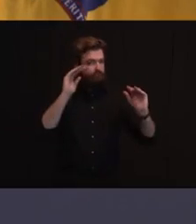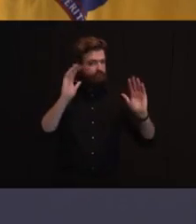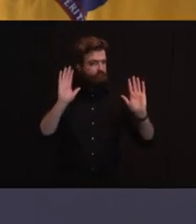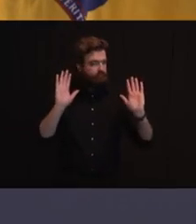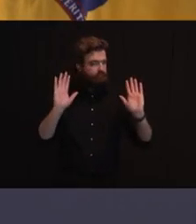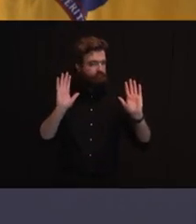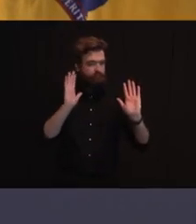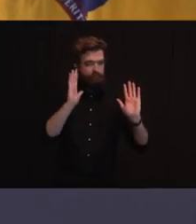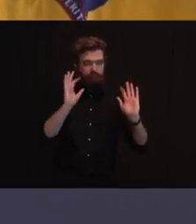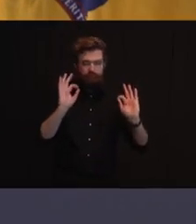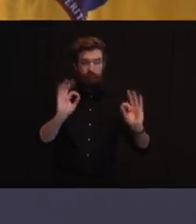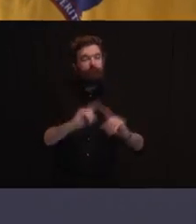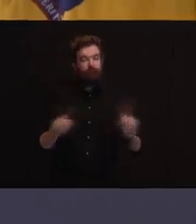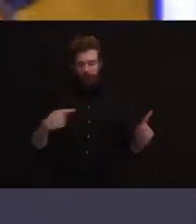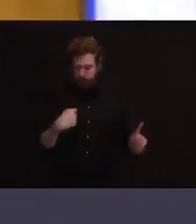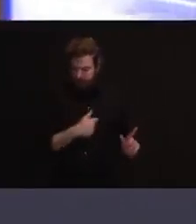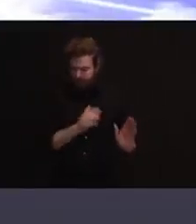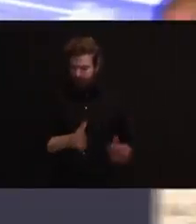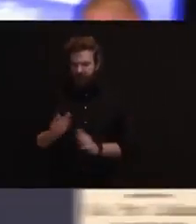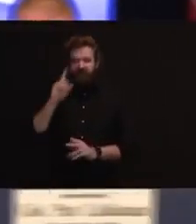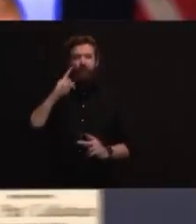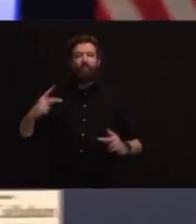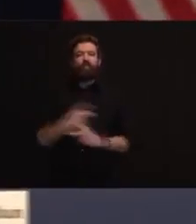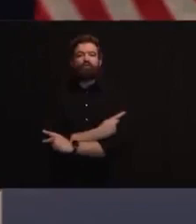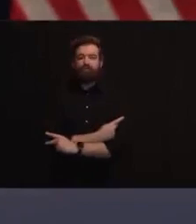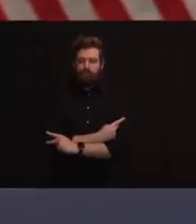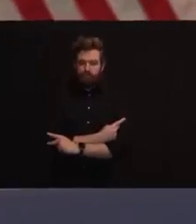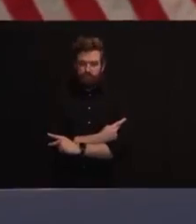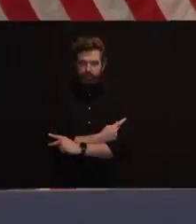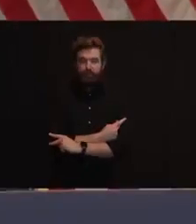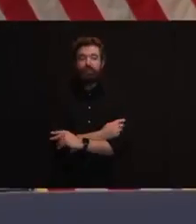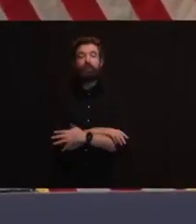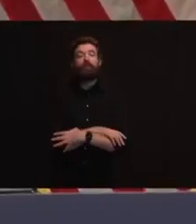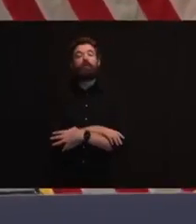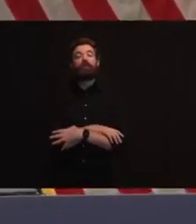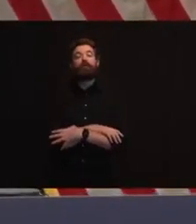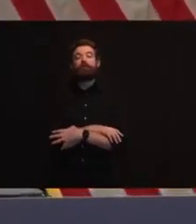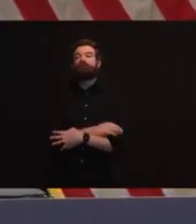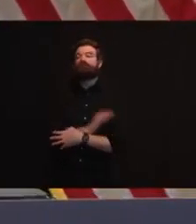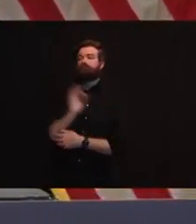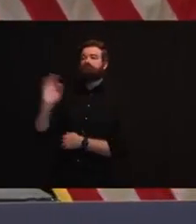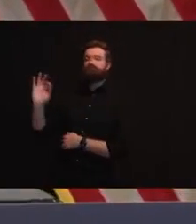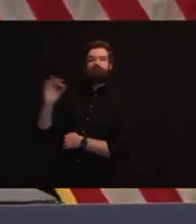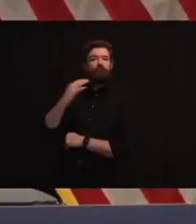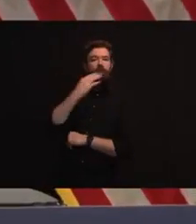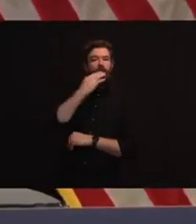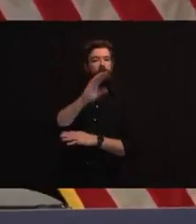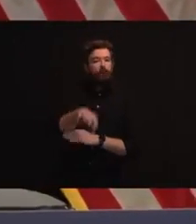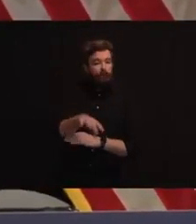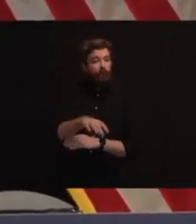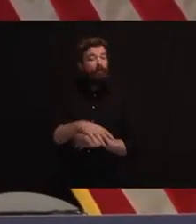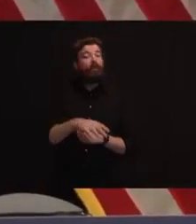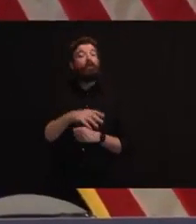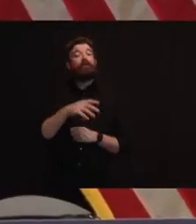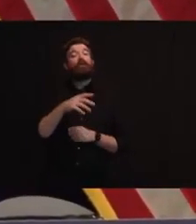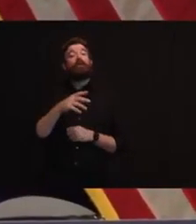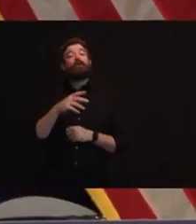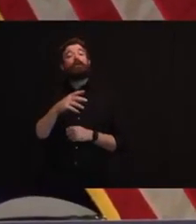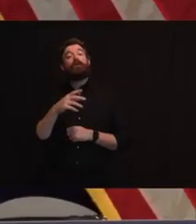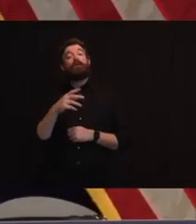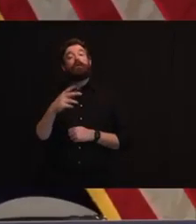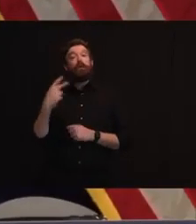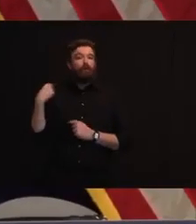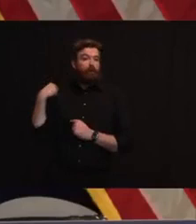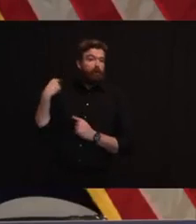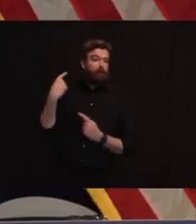that, great to have you take it away. Thank you, Governor. Good afternoon. Since we last met, there was, to the Governor's point, one EO